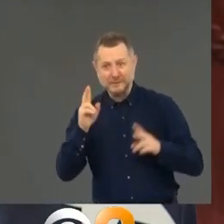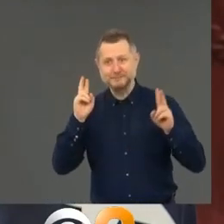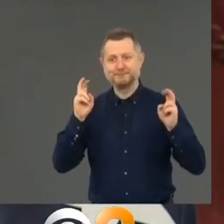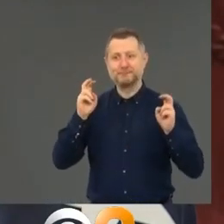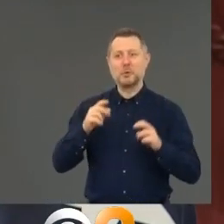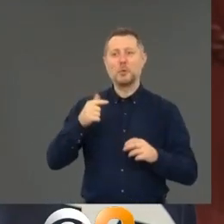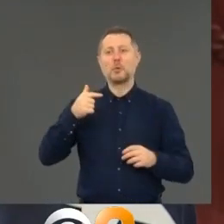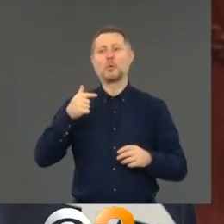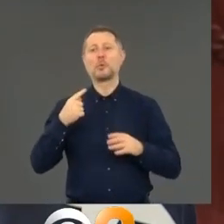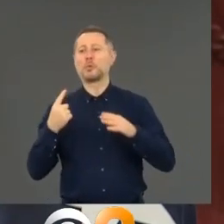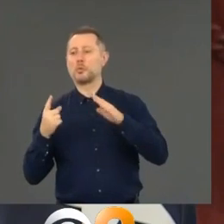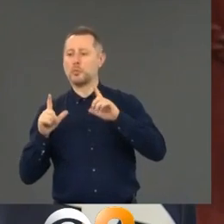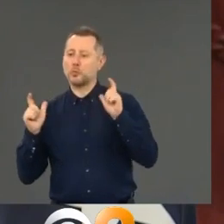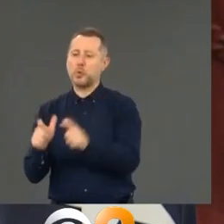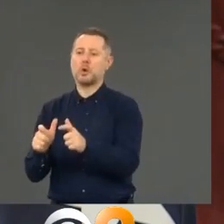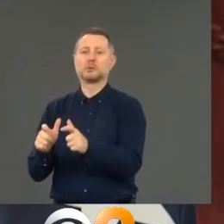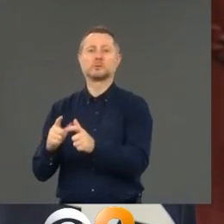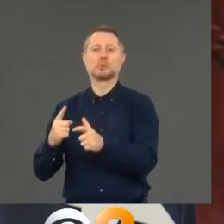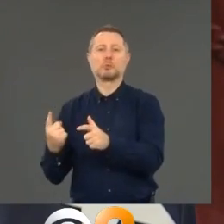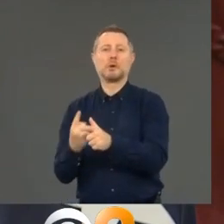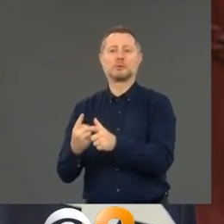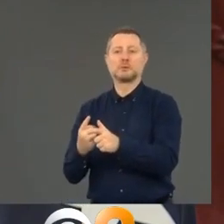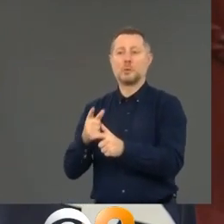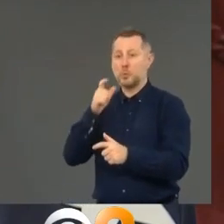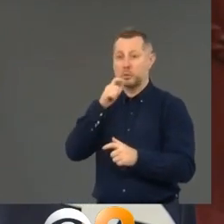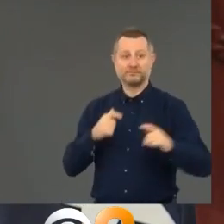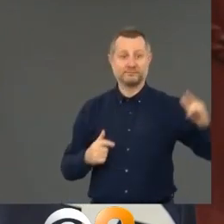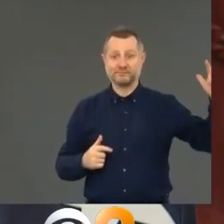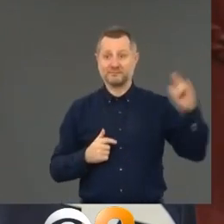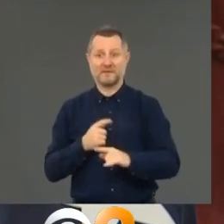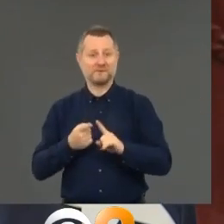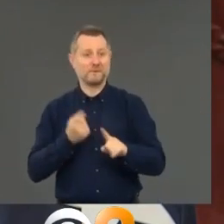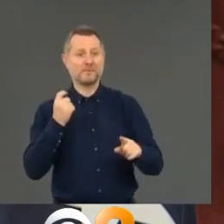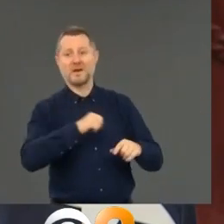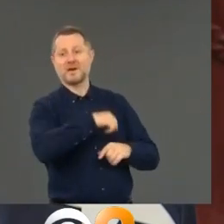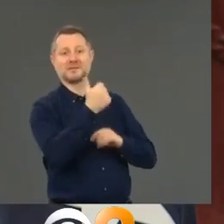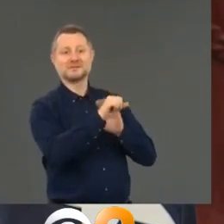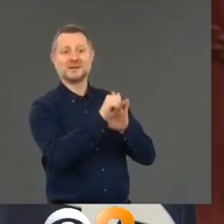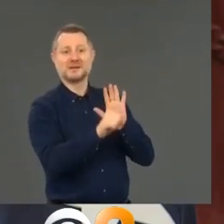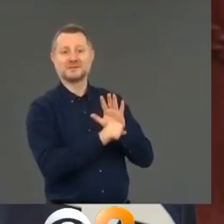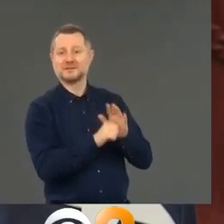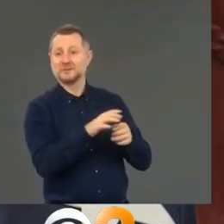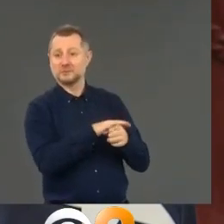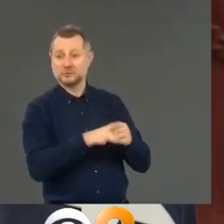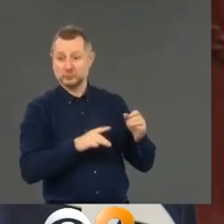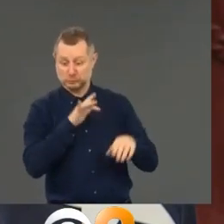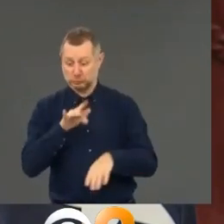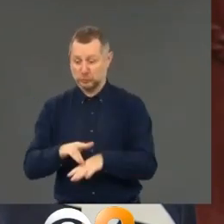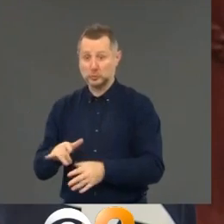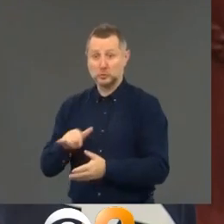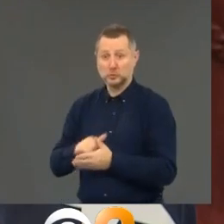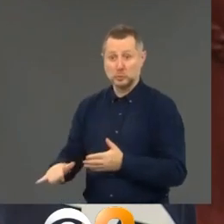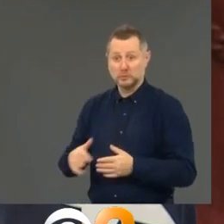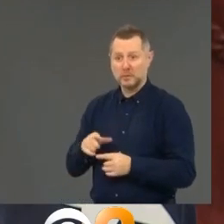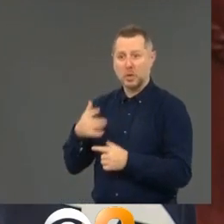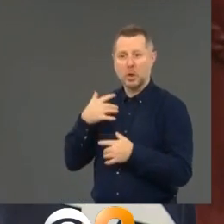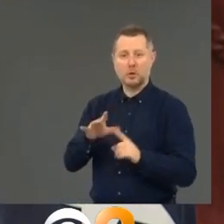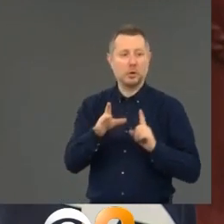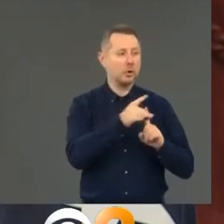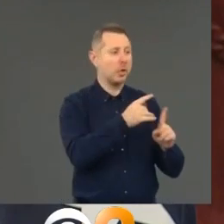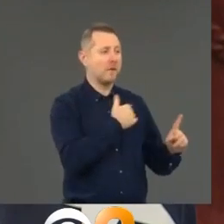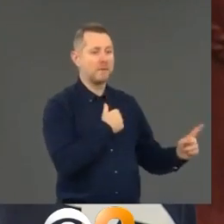quarantine against people coming from other locales into New York because they could be bringing a virus